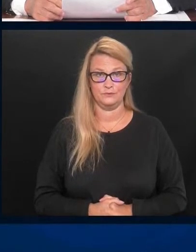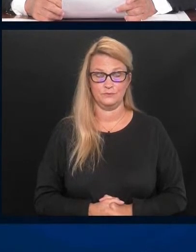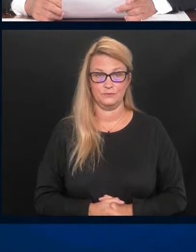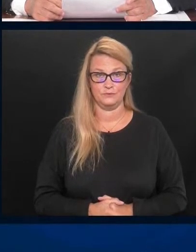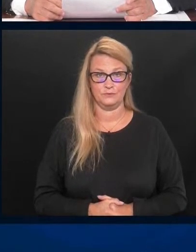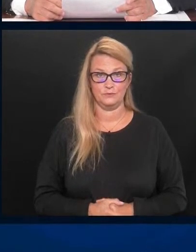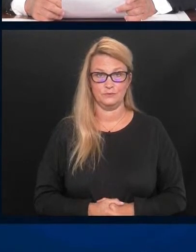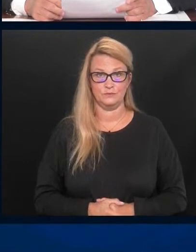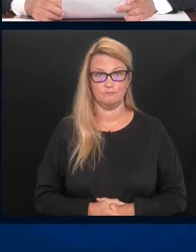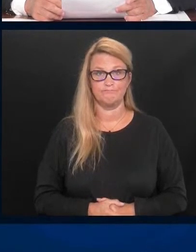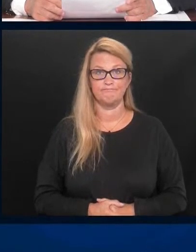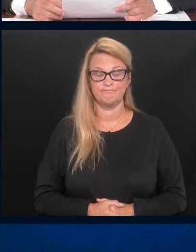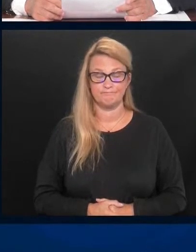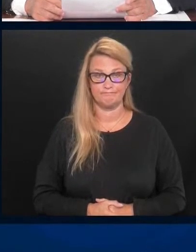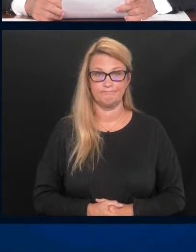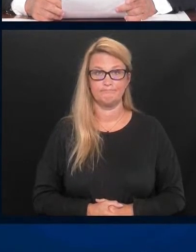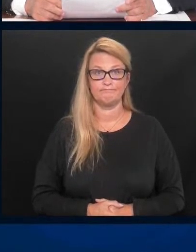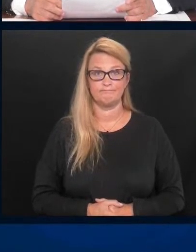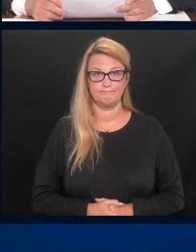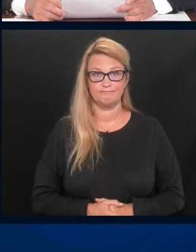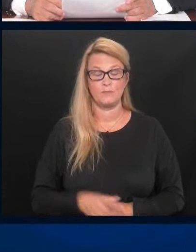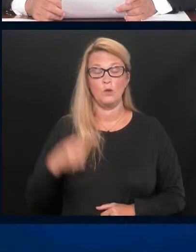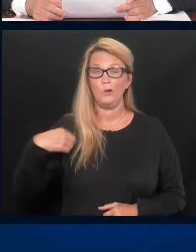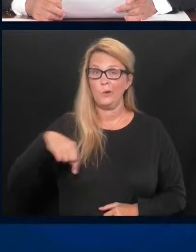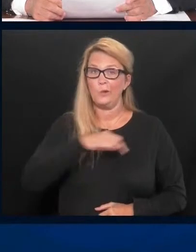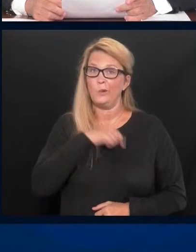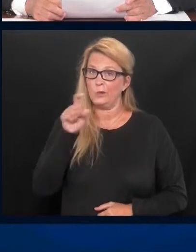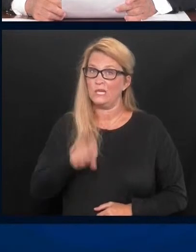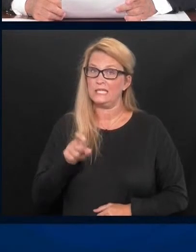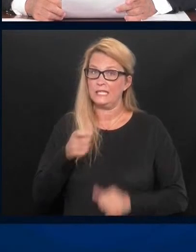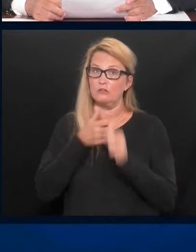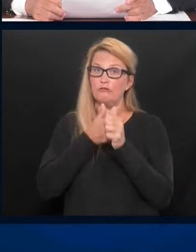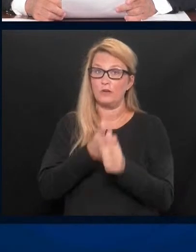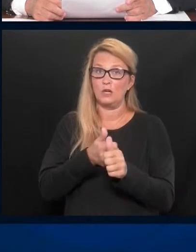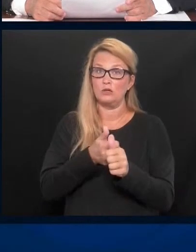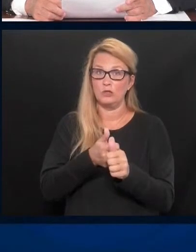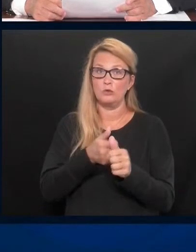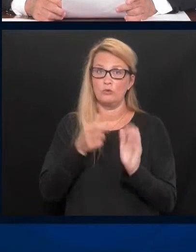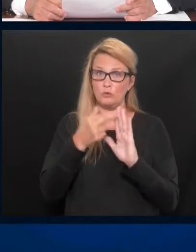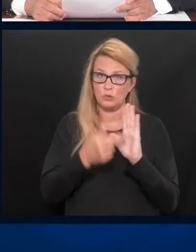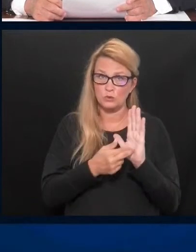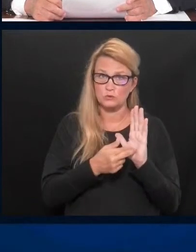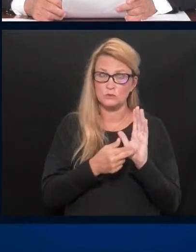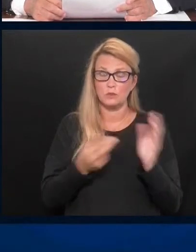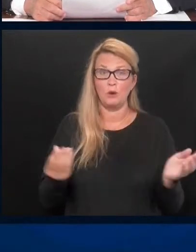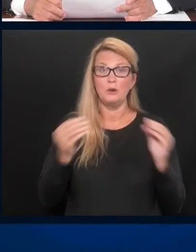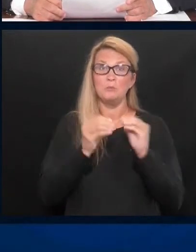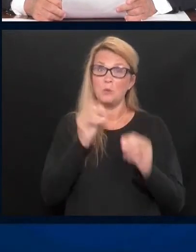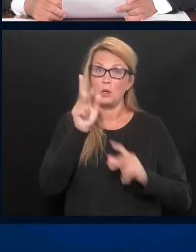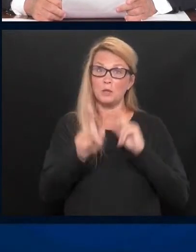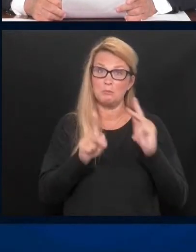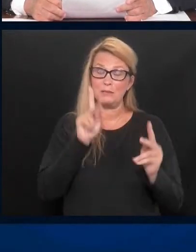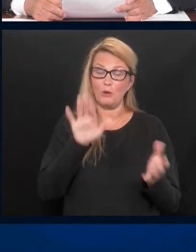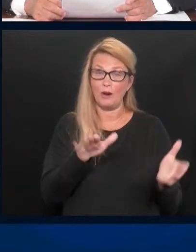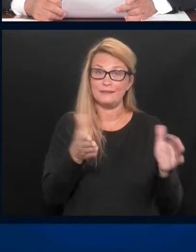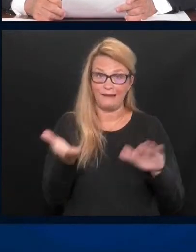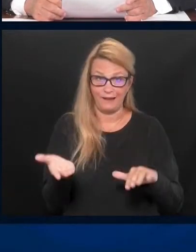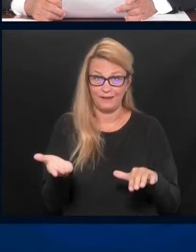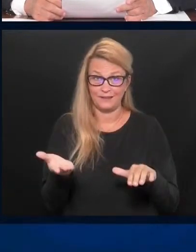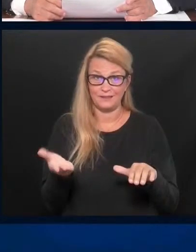Everybody should listen. We're going to have more people die. That's all there is to it. With